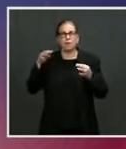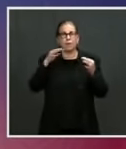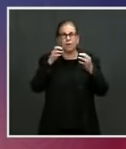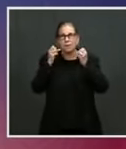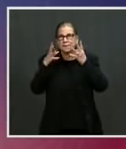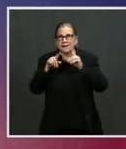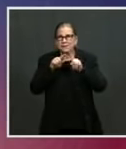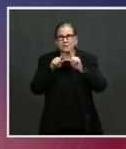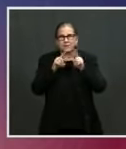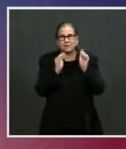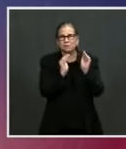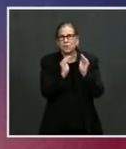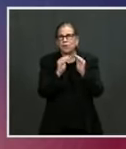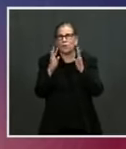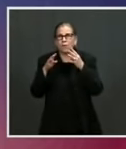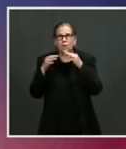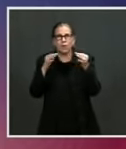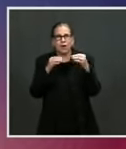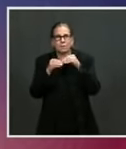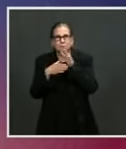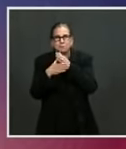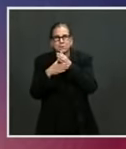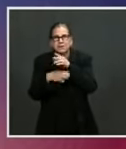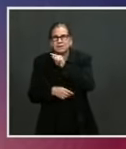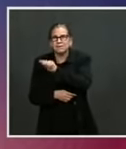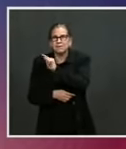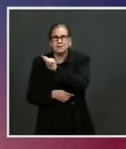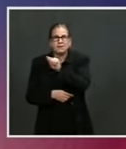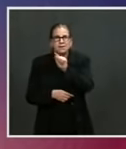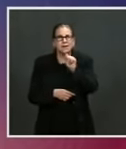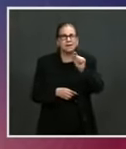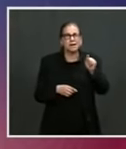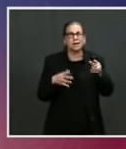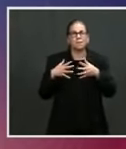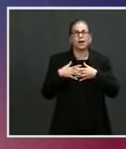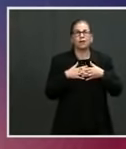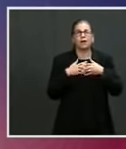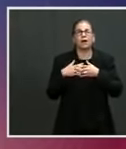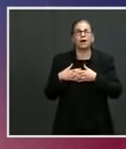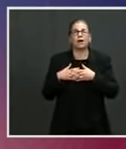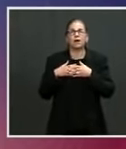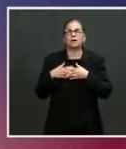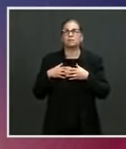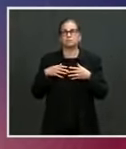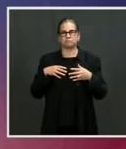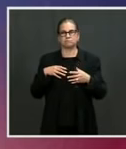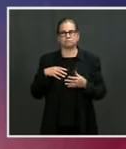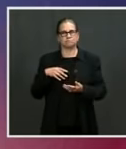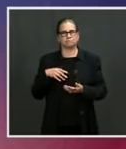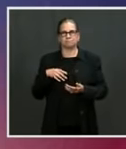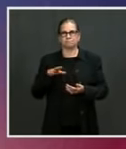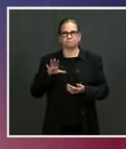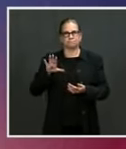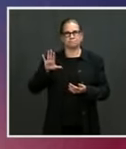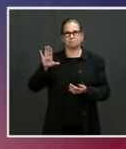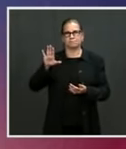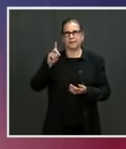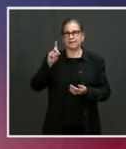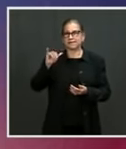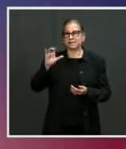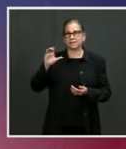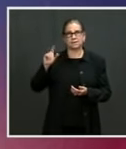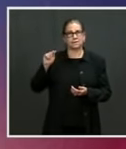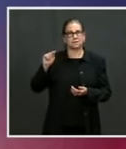These Americans weren't fighting for dictators. They were fighting for democracy. They weren't fighting